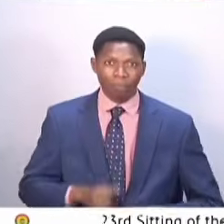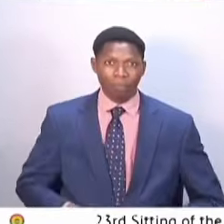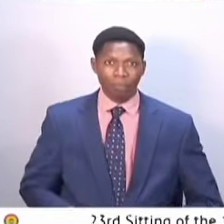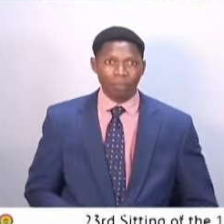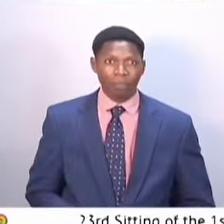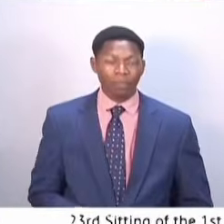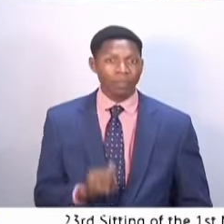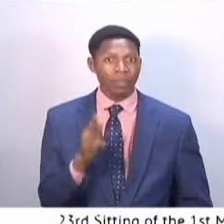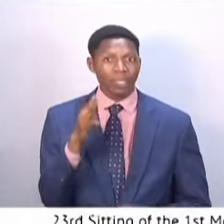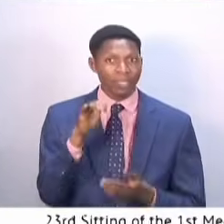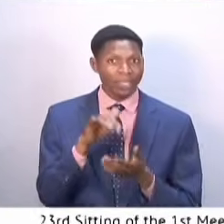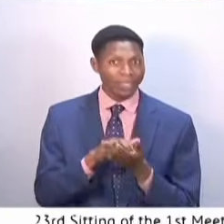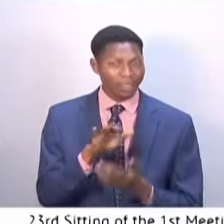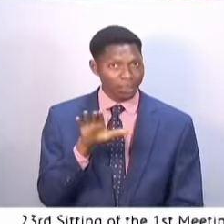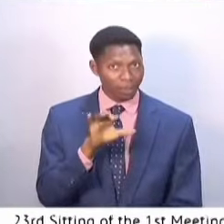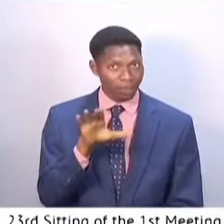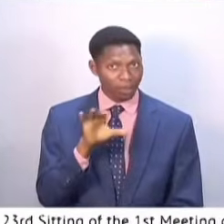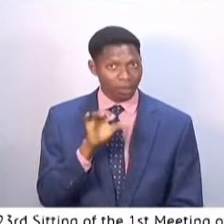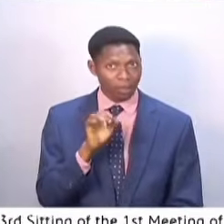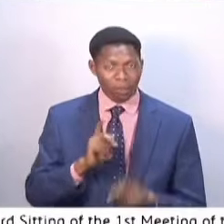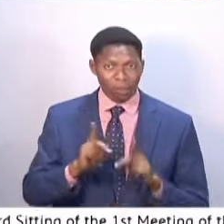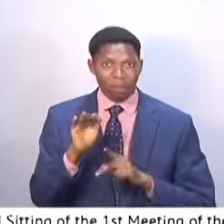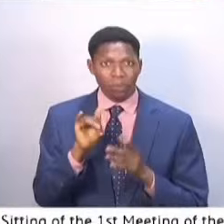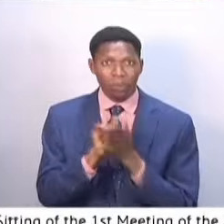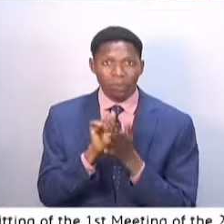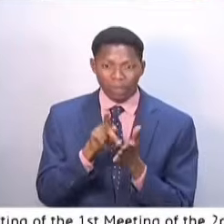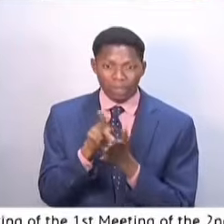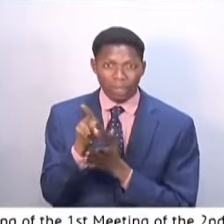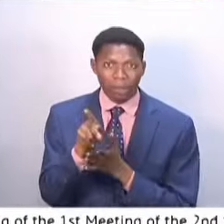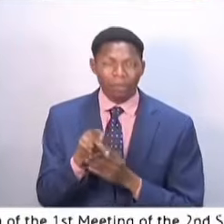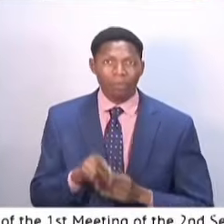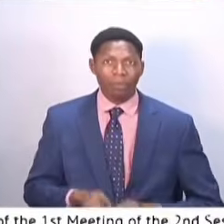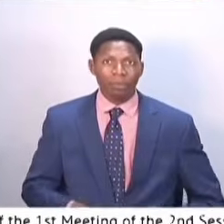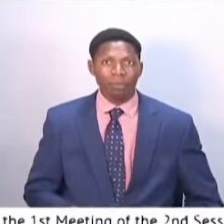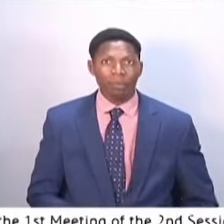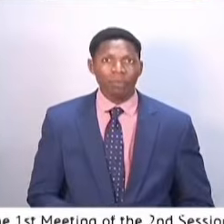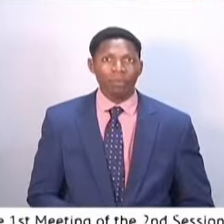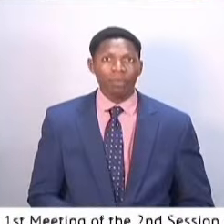Yes, the 13,500. There are those who have been paid.